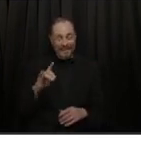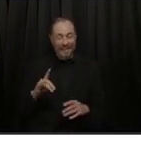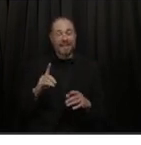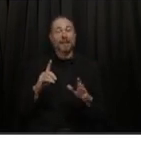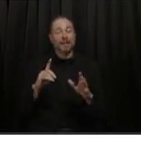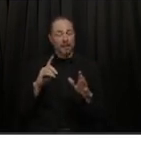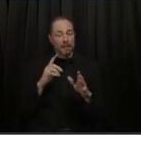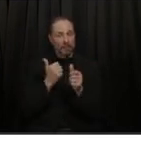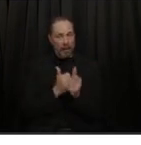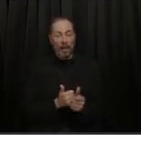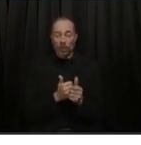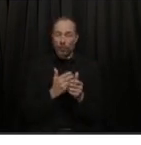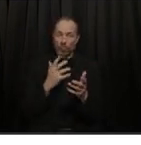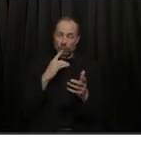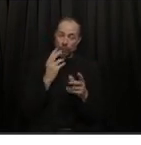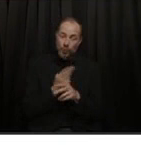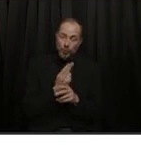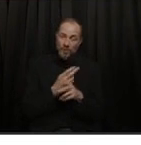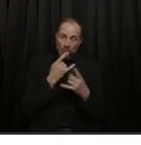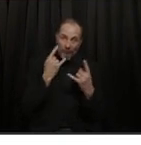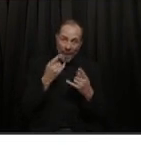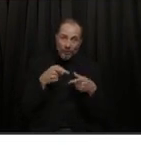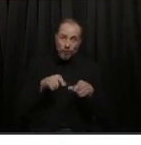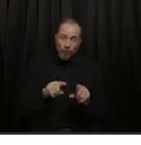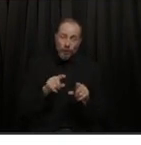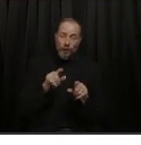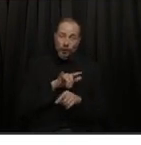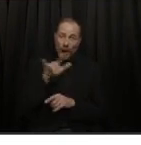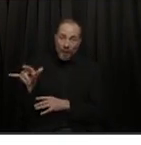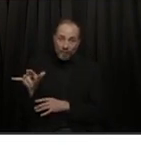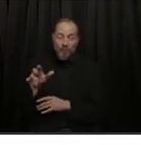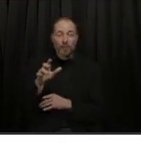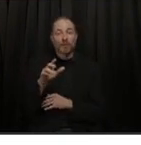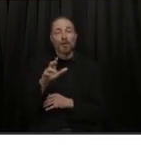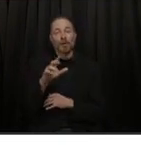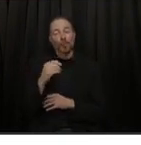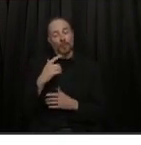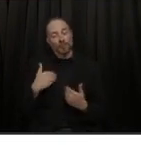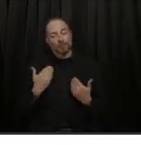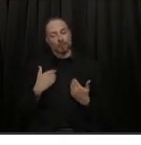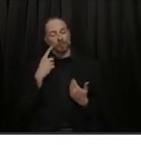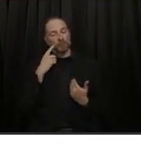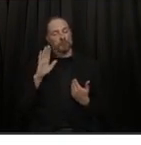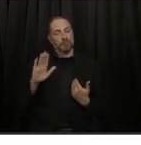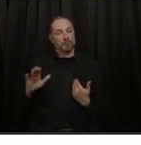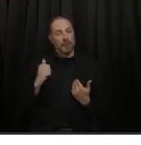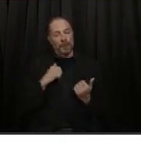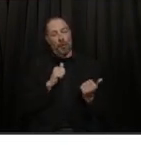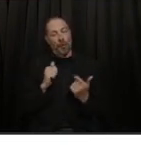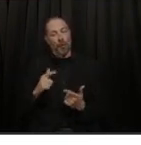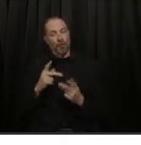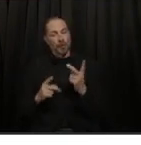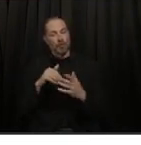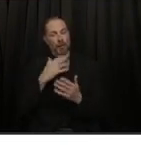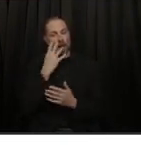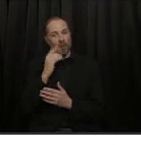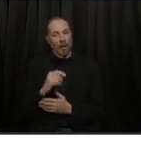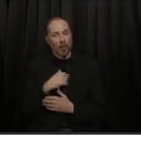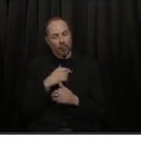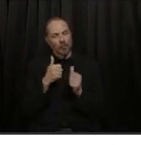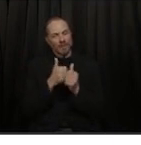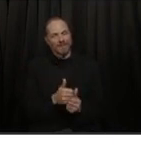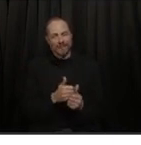recommendations, including the use of a mask during travel. We are certainly grateful to her and to all Coloradans that continue to follow public